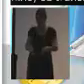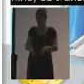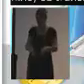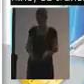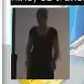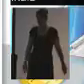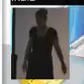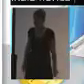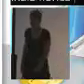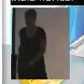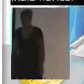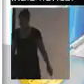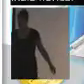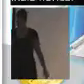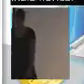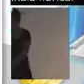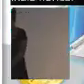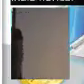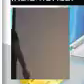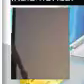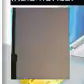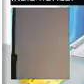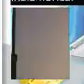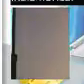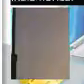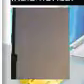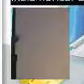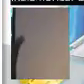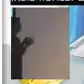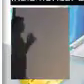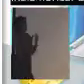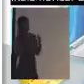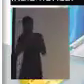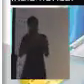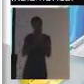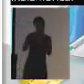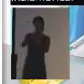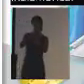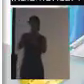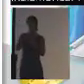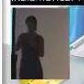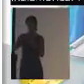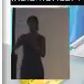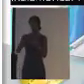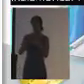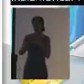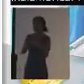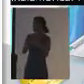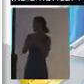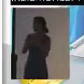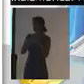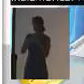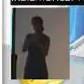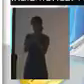also wireless. The computer, we use Windows XP. In this case, it was enough